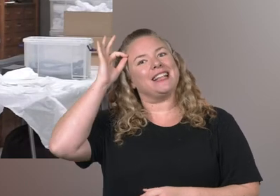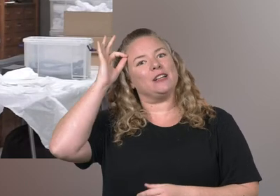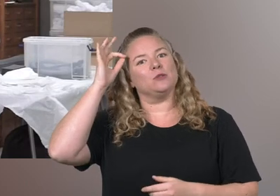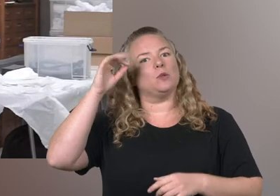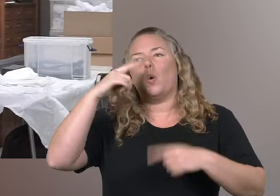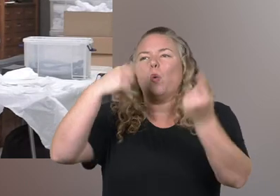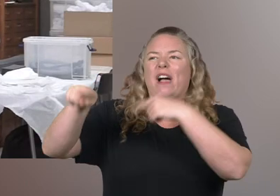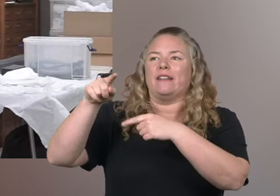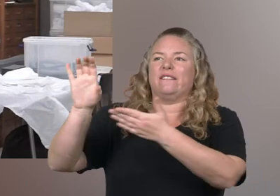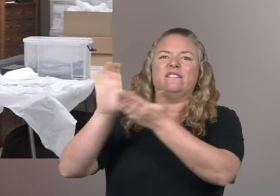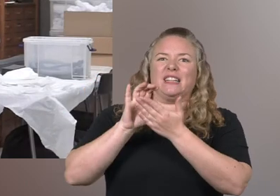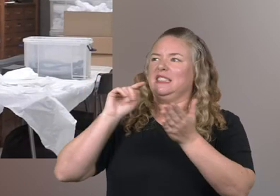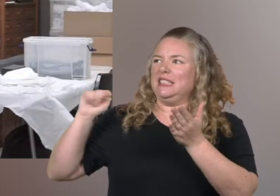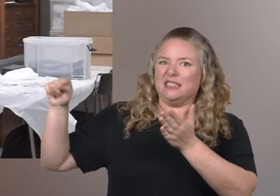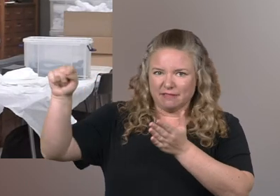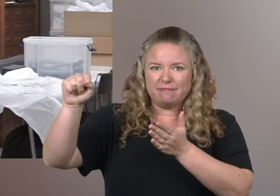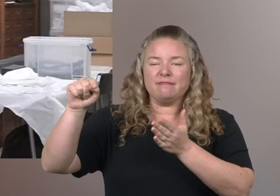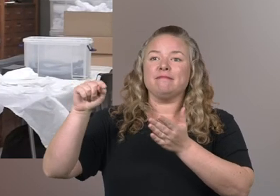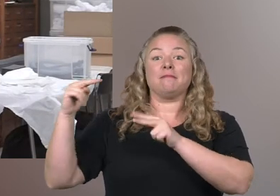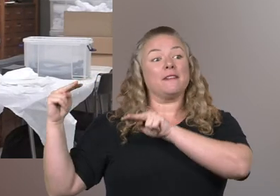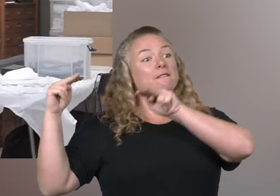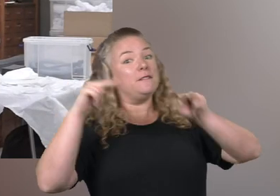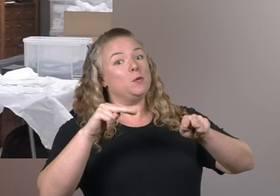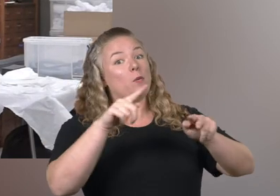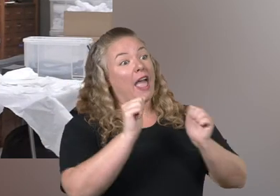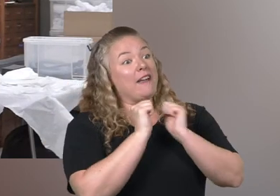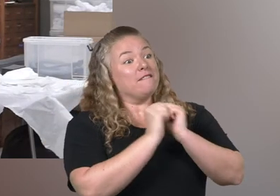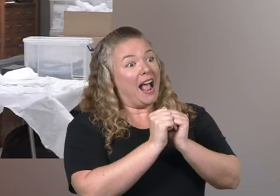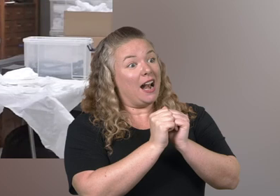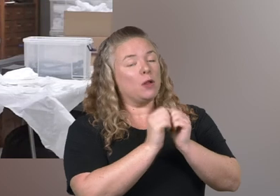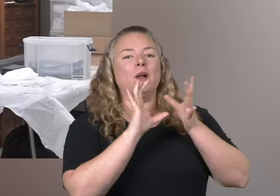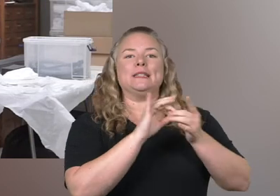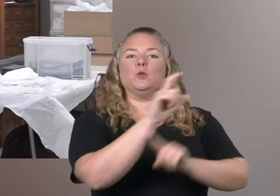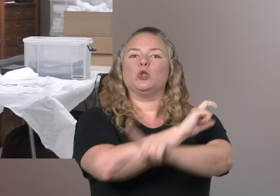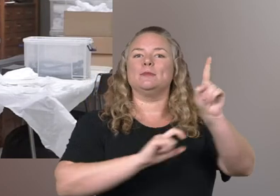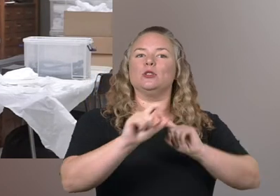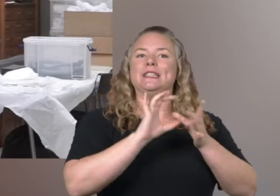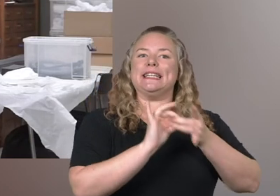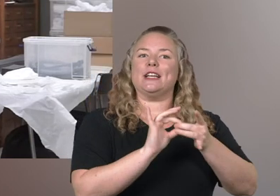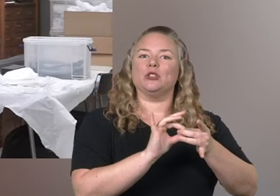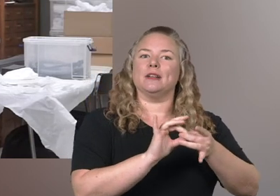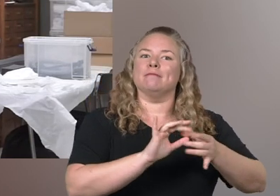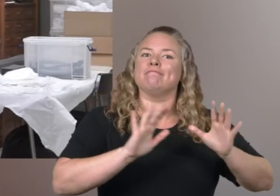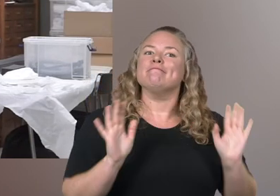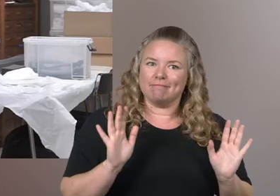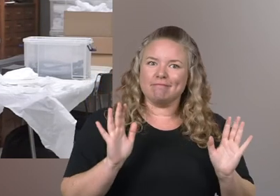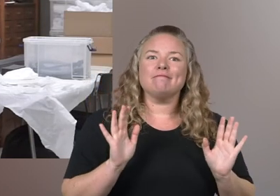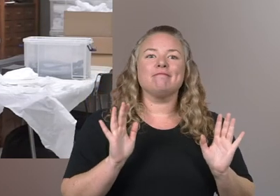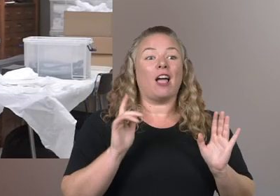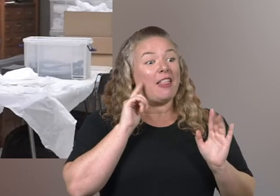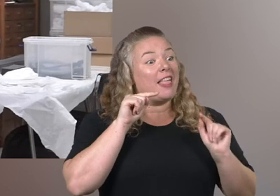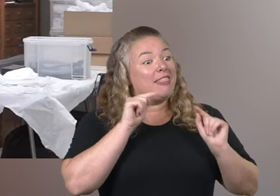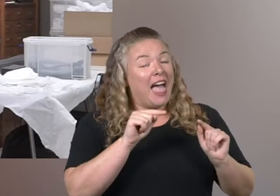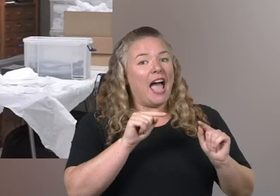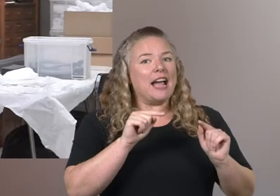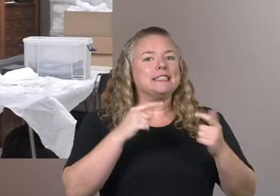because that's how the Arts Council or whoever the funding body was perceived